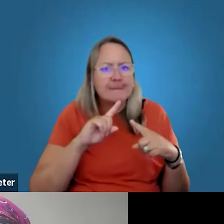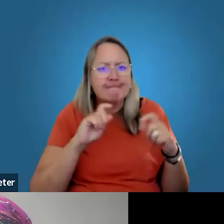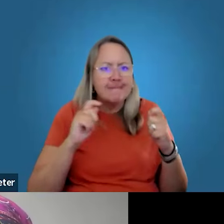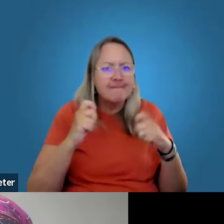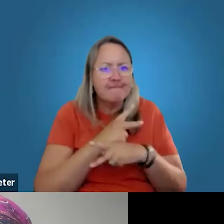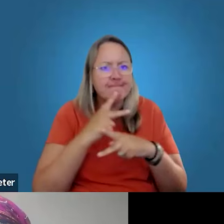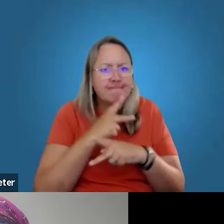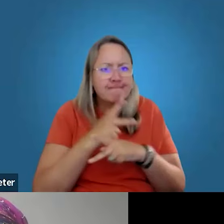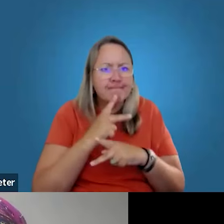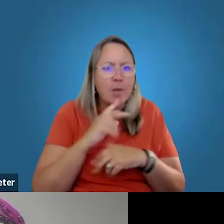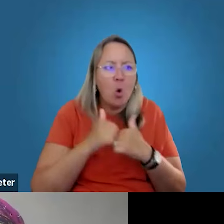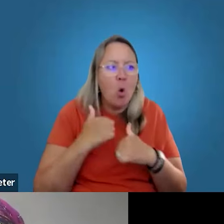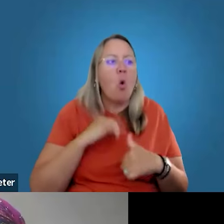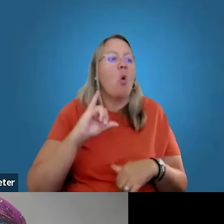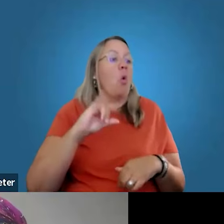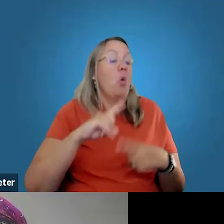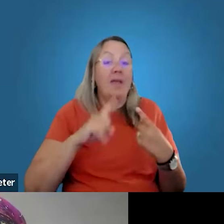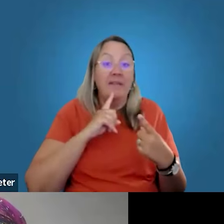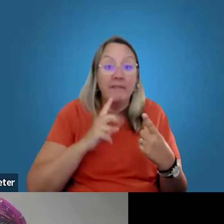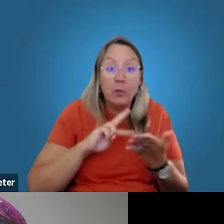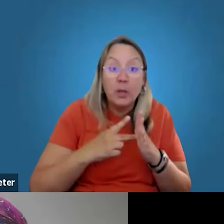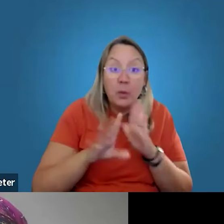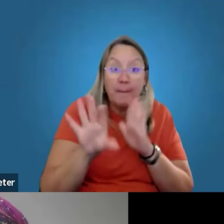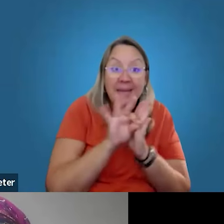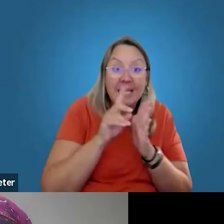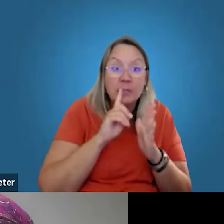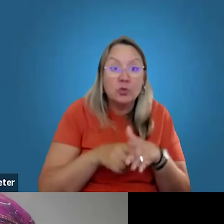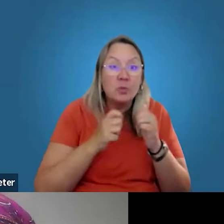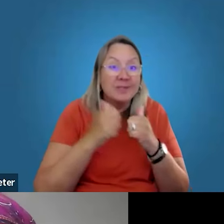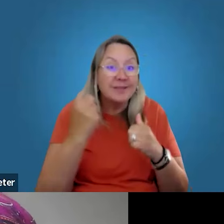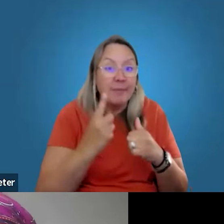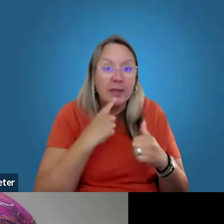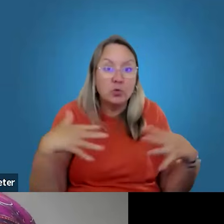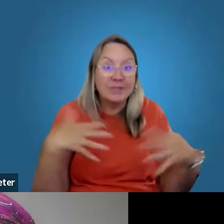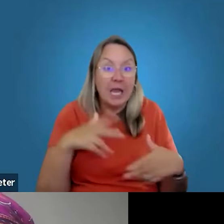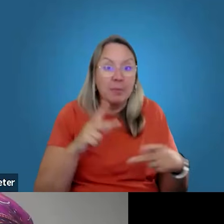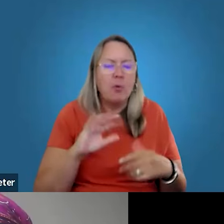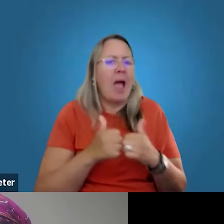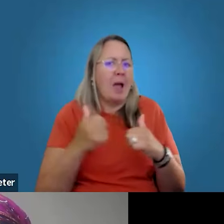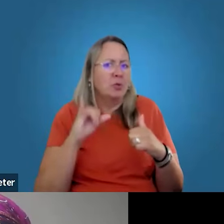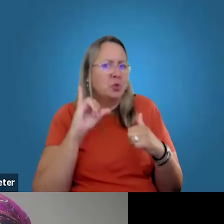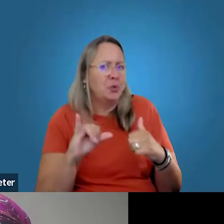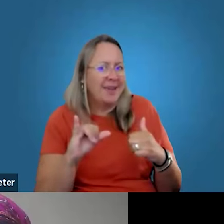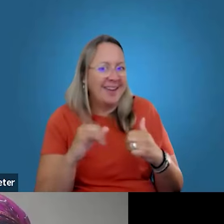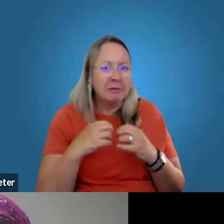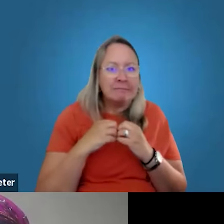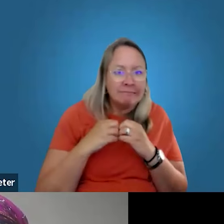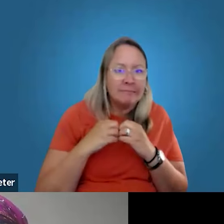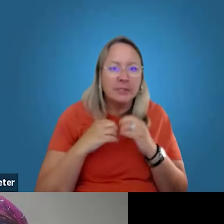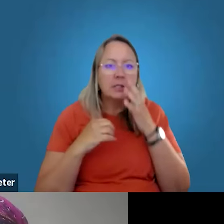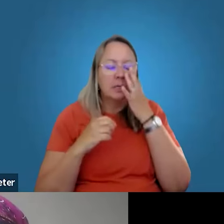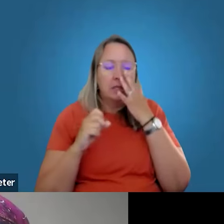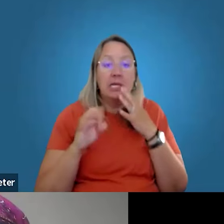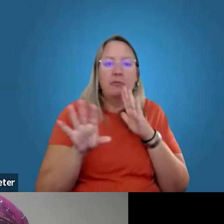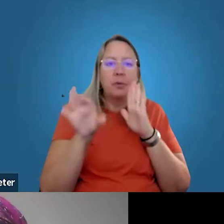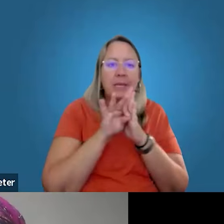really quickly and kind of go, okay, if we were choosing to start with something that just scared people, how would we do that? How would we lead? If we were